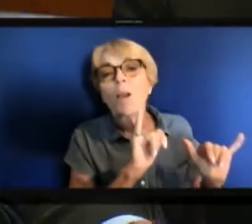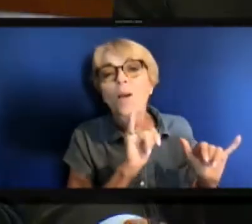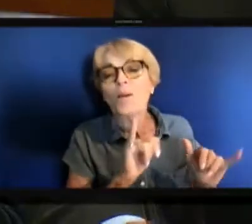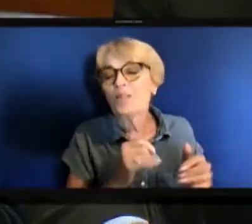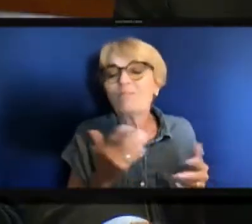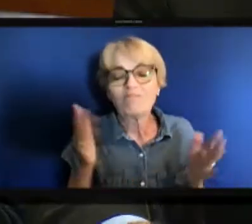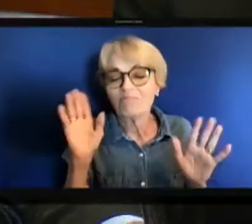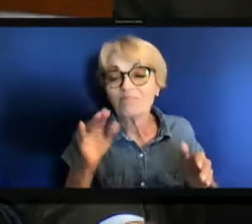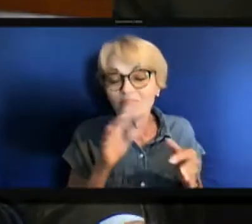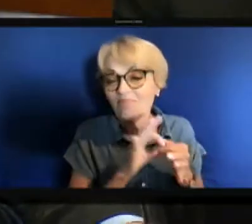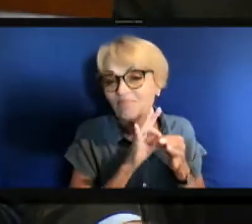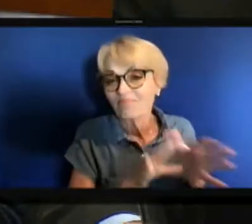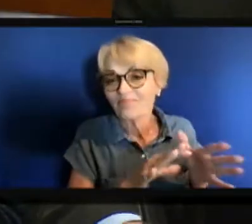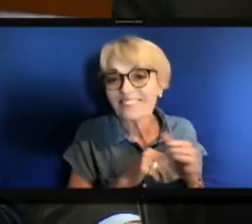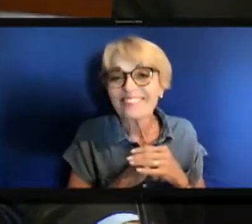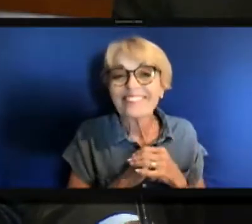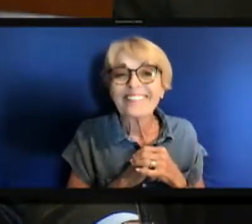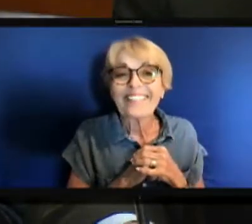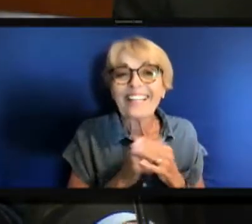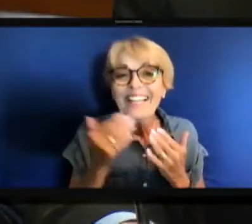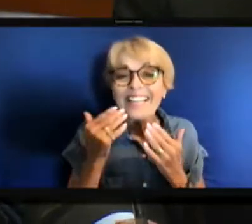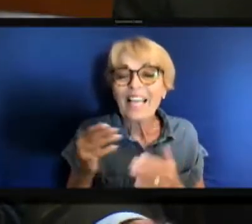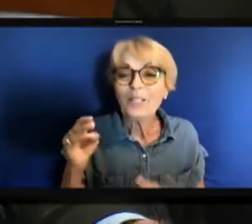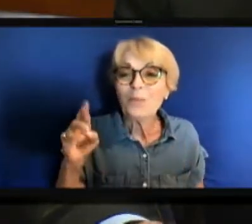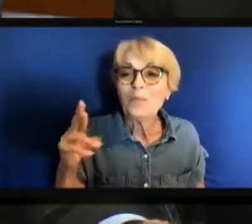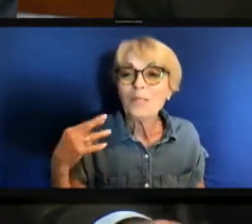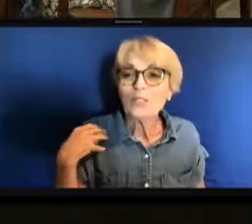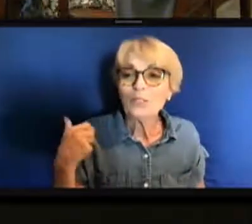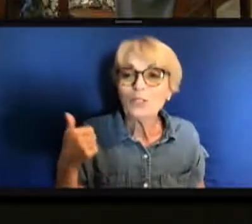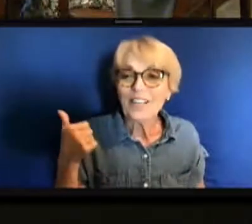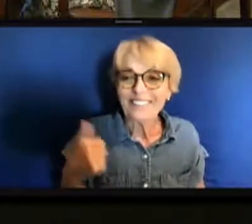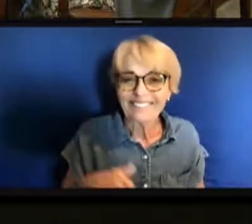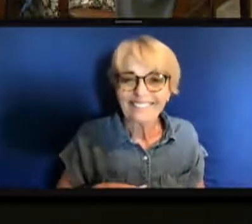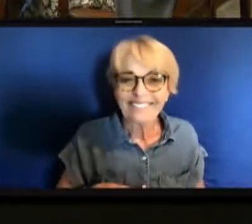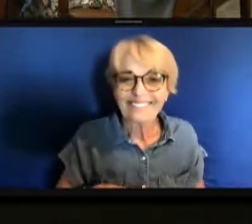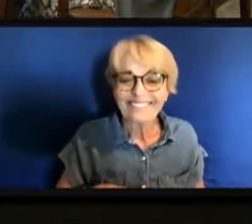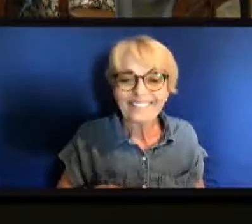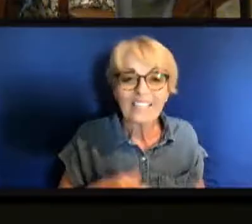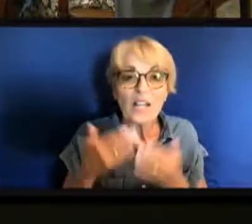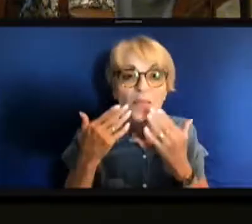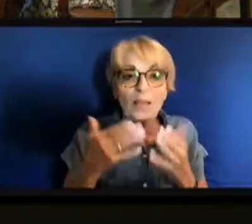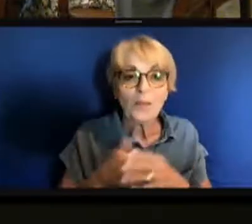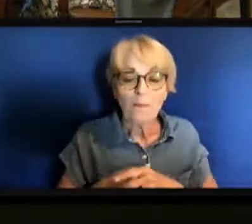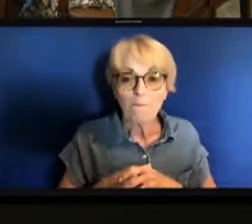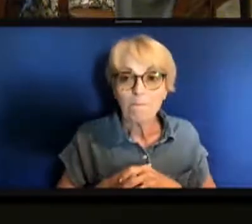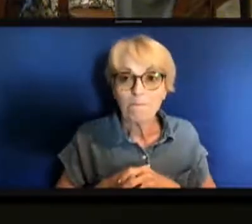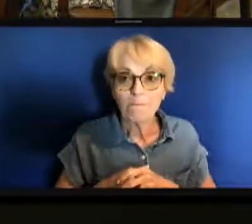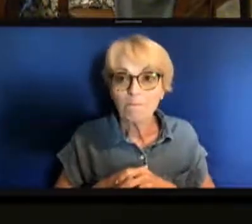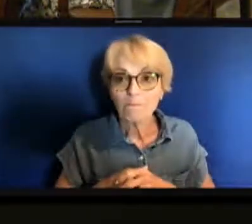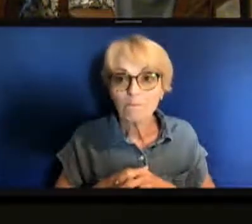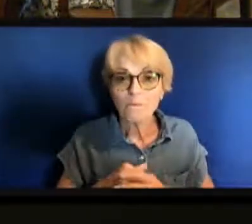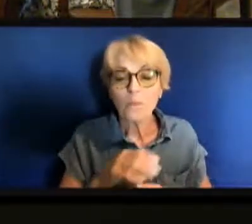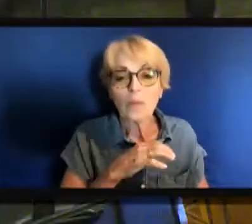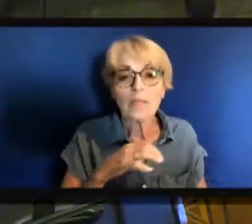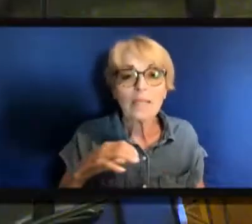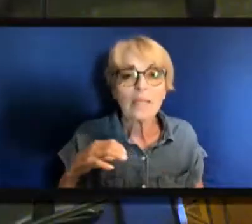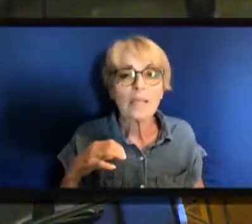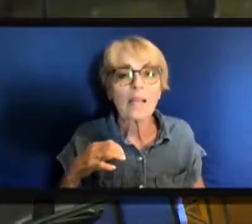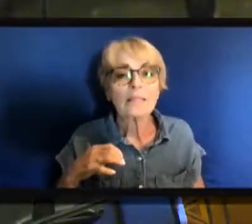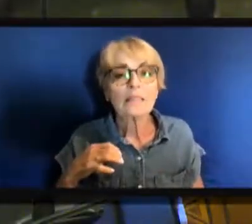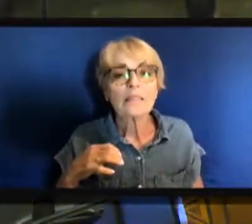So, thank you, Mr. Chair. That's all I have. Thank you. Councilman Mosley, Councilman Coghill,